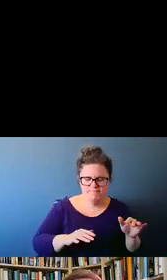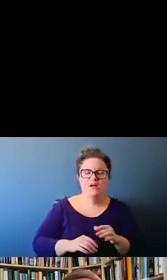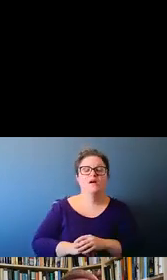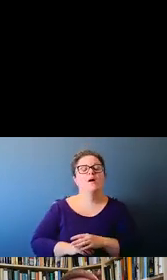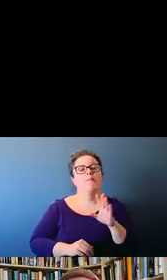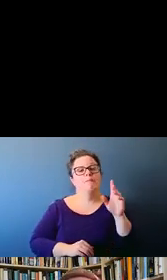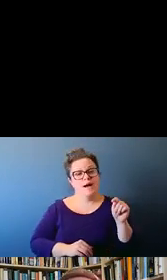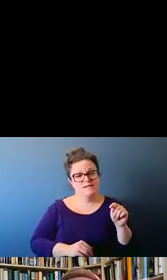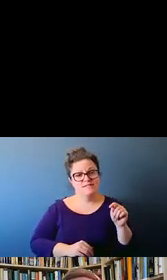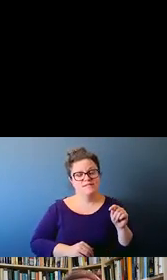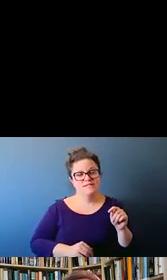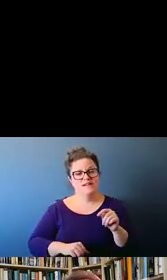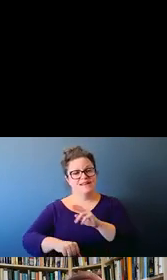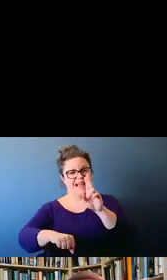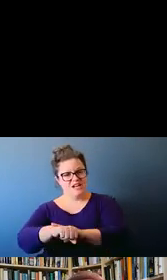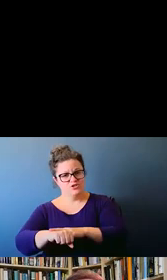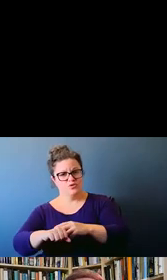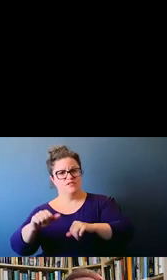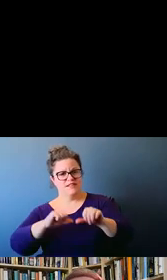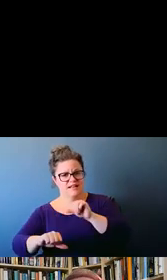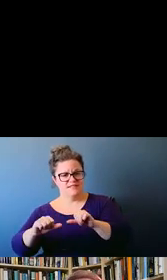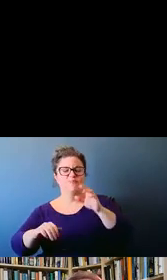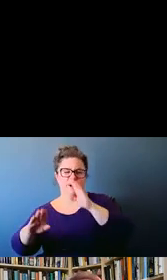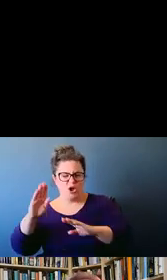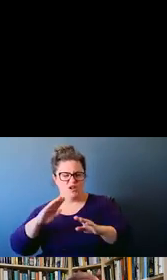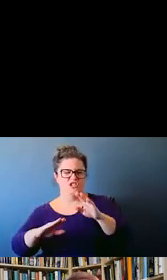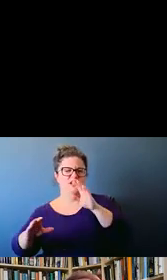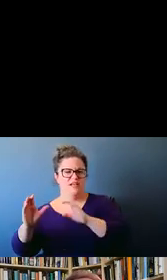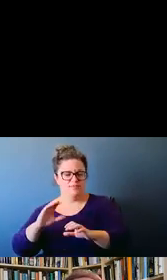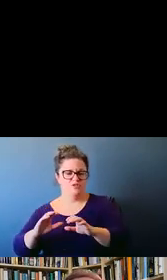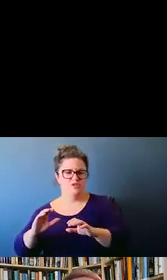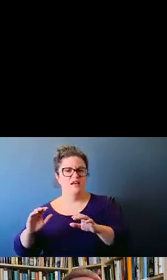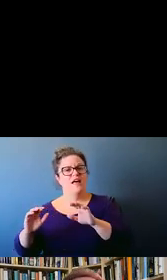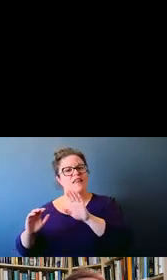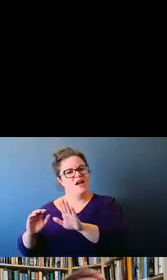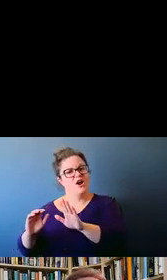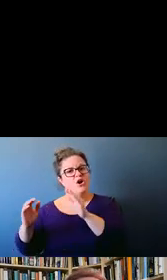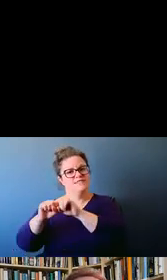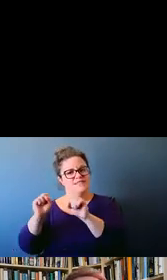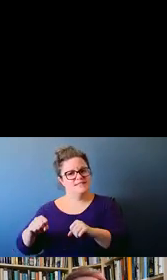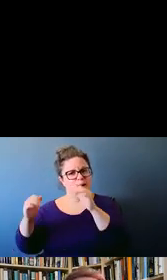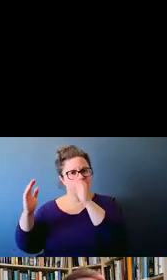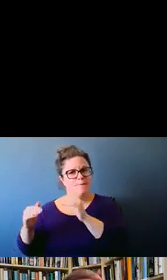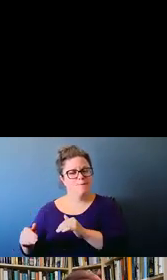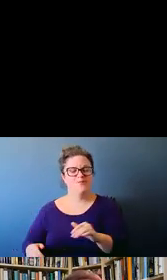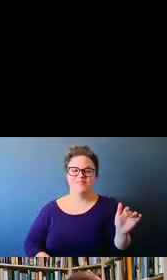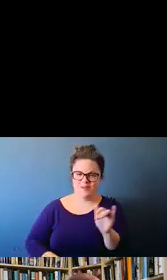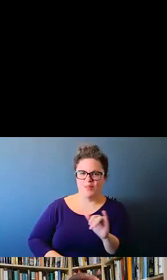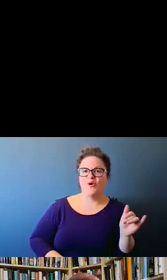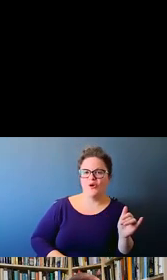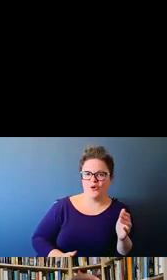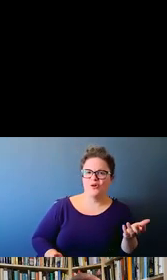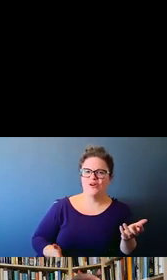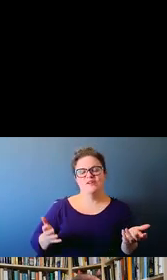that natural sciences or natural scientists went about investigating things or phenomena in the natural world. So